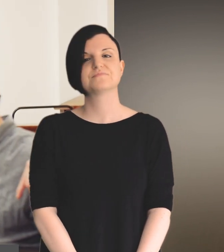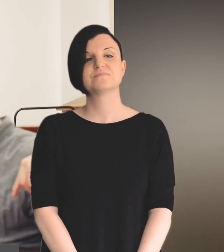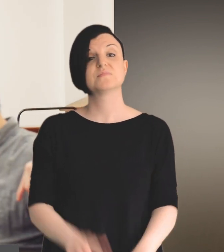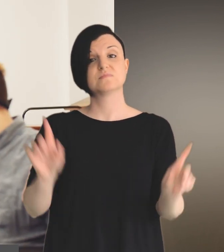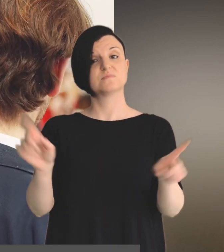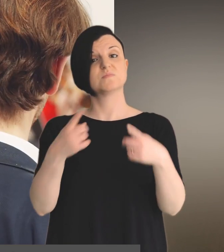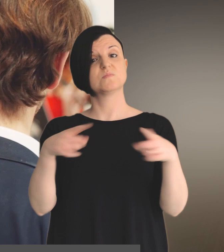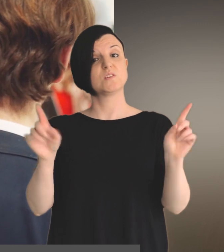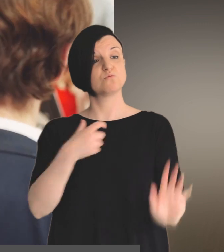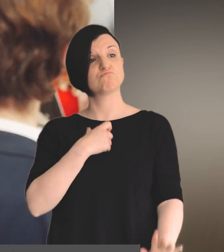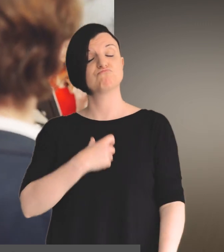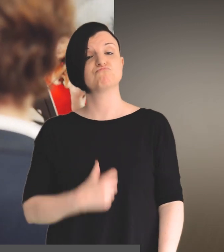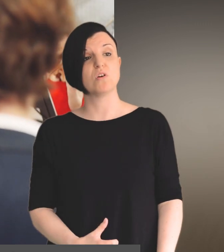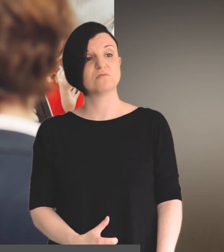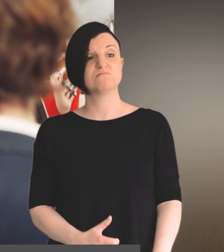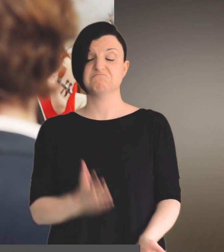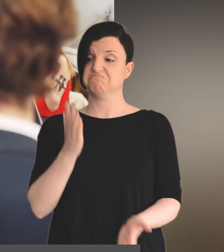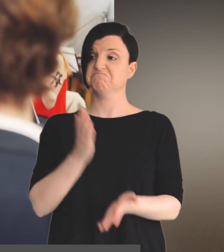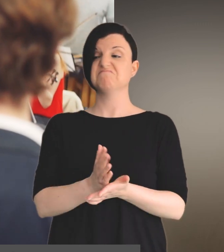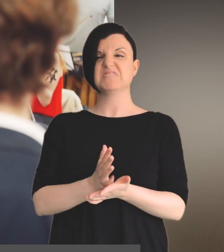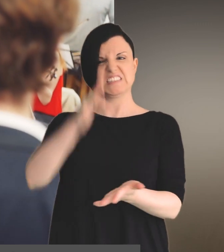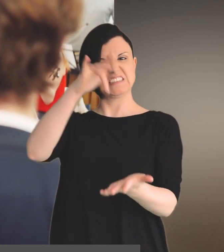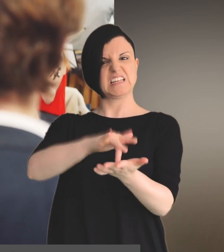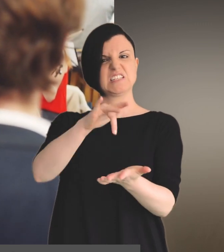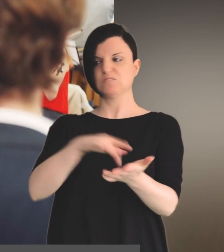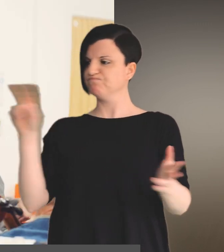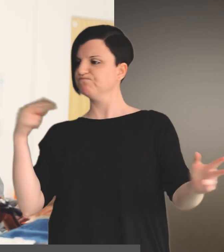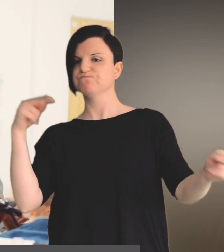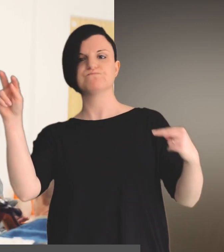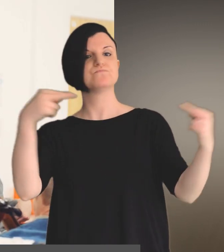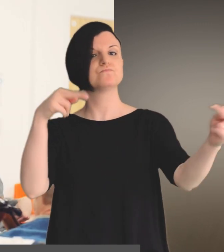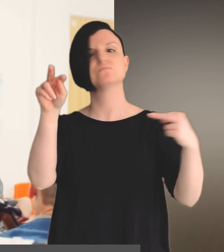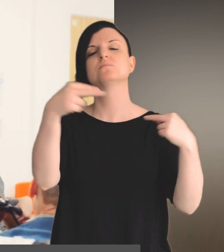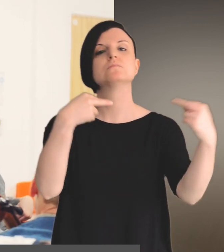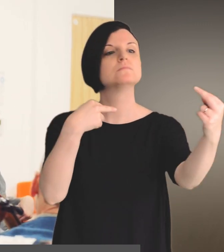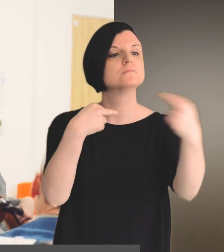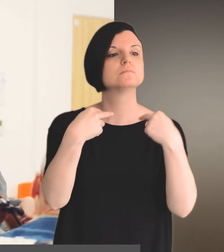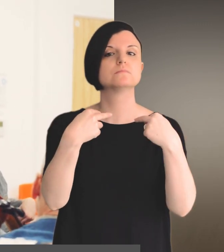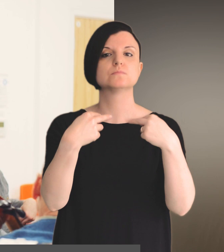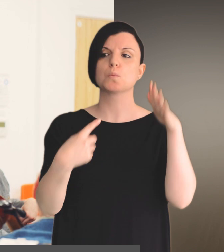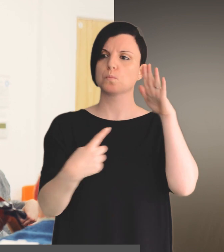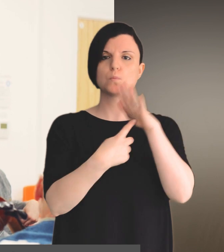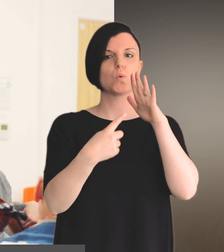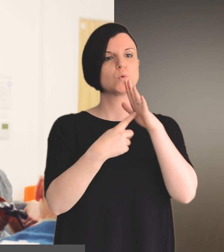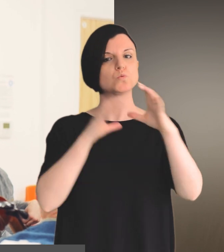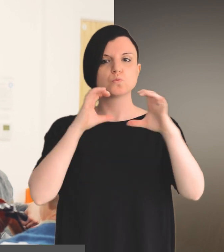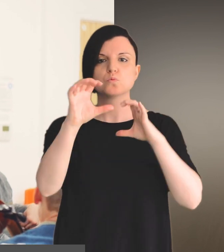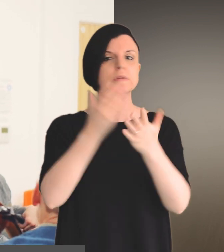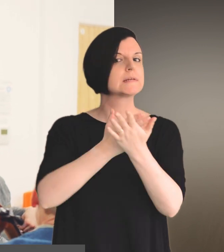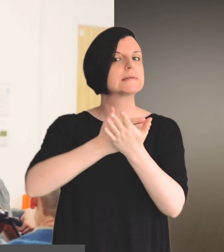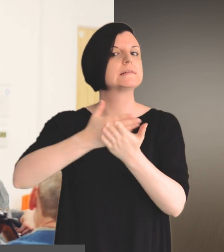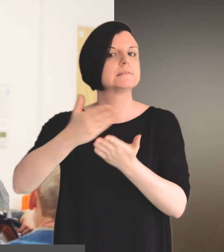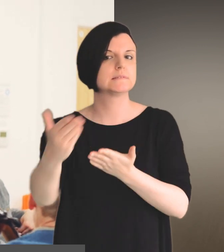conductor. Well, as a conductor, you are the center of the attention. So it is a